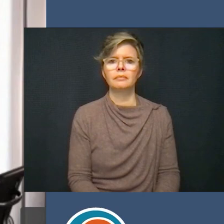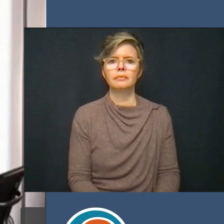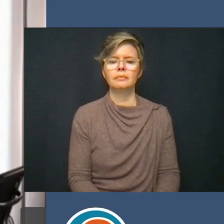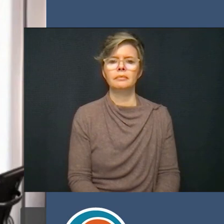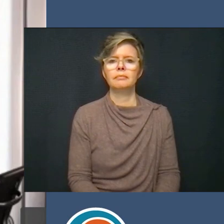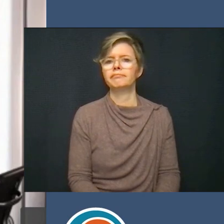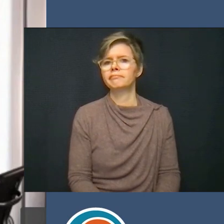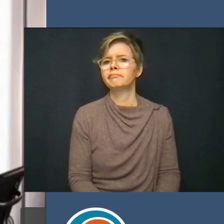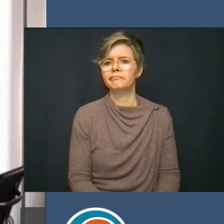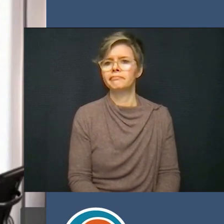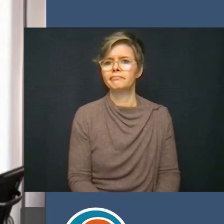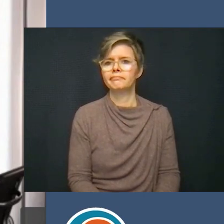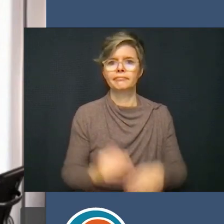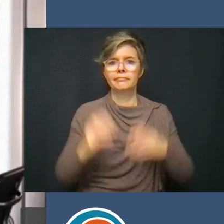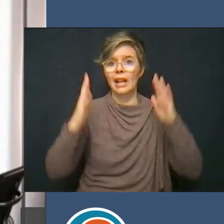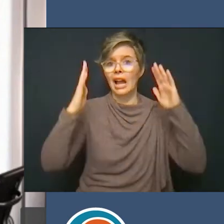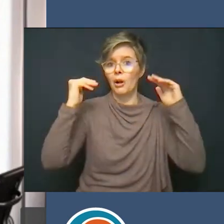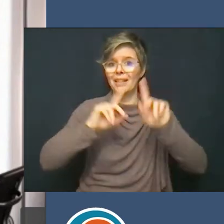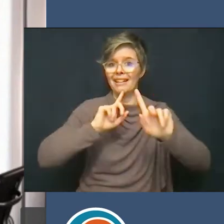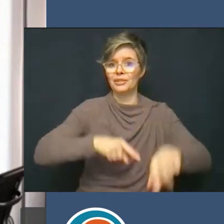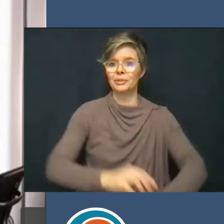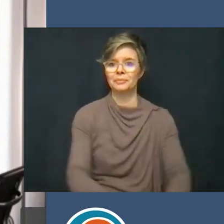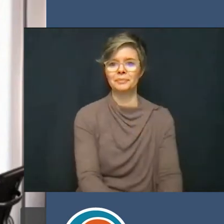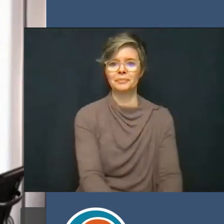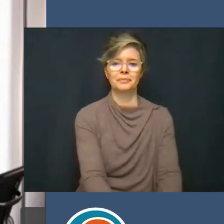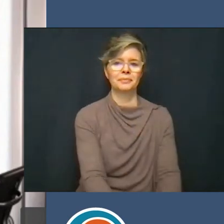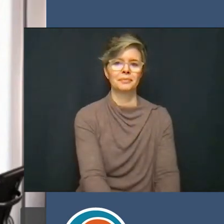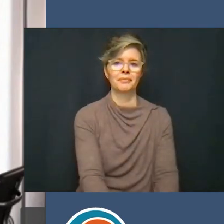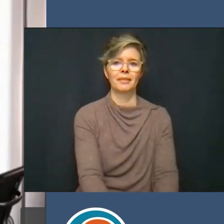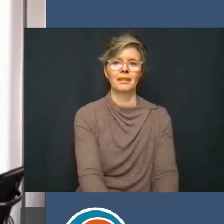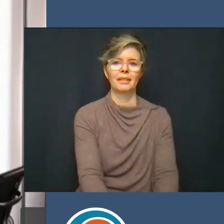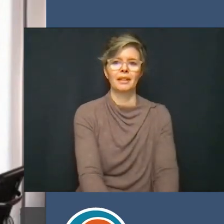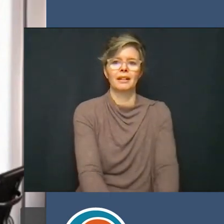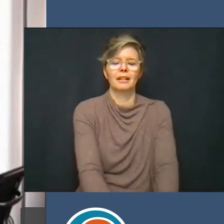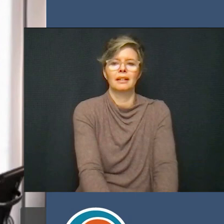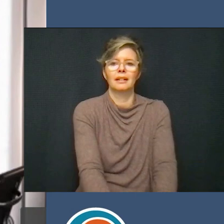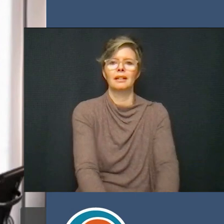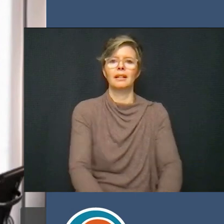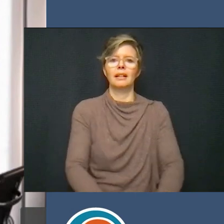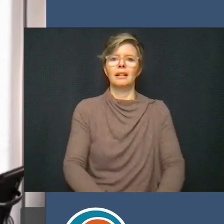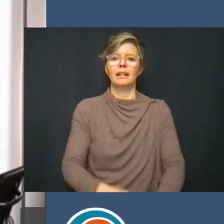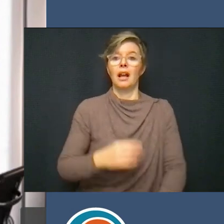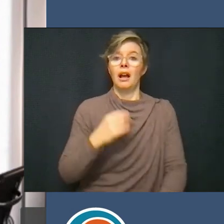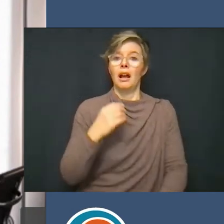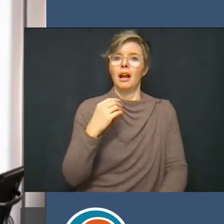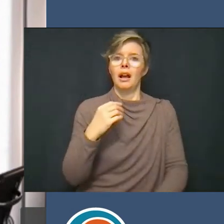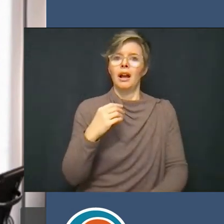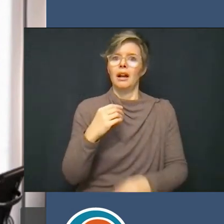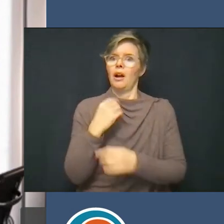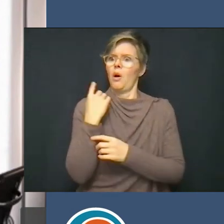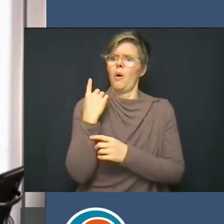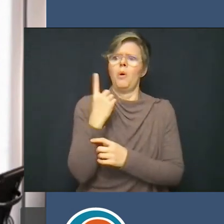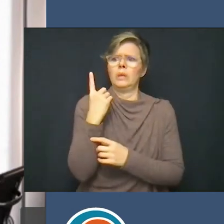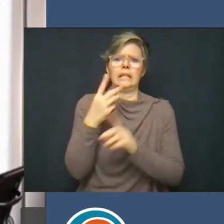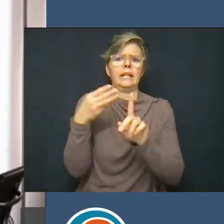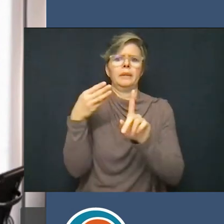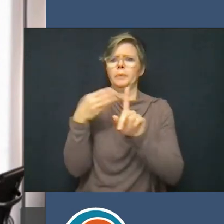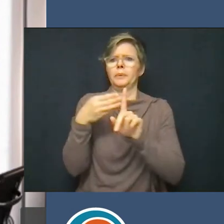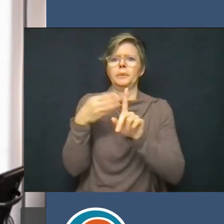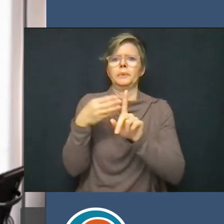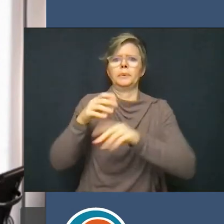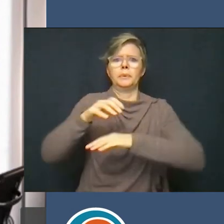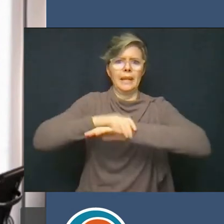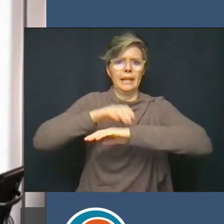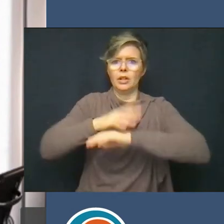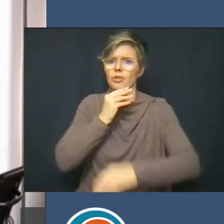So hopefully that helps to answer that question. So I wouldn't say by default you would say only speak English at home, unless that's what the parents have been doing